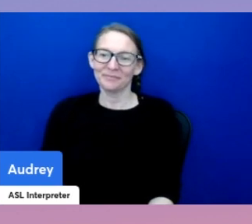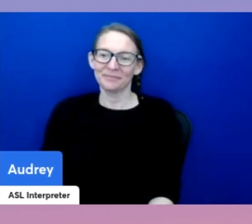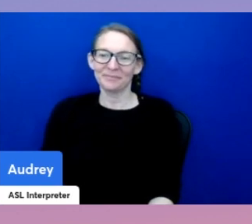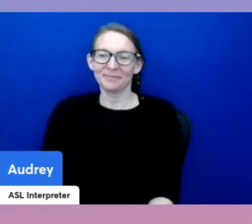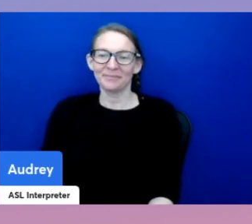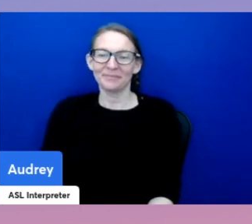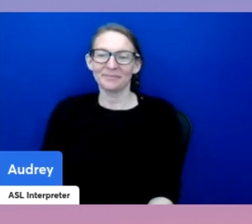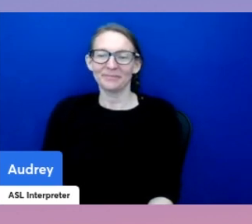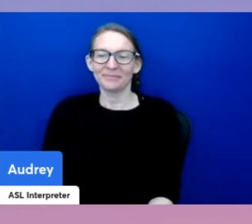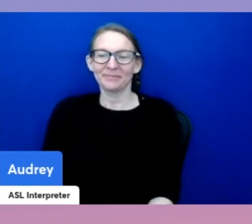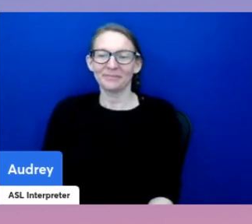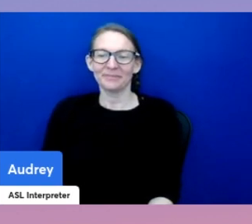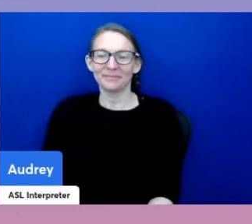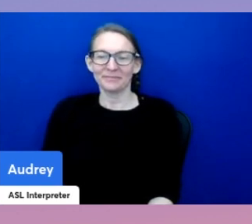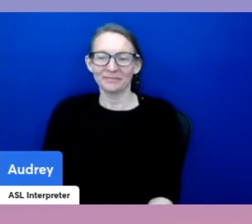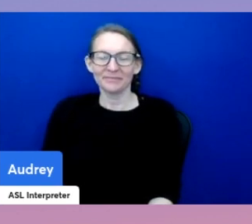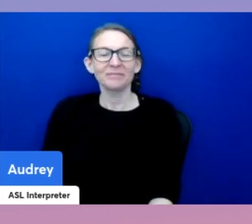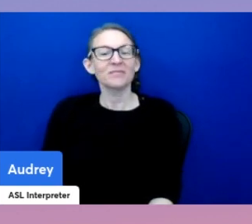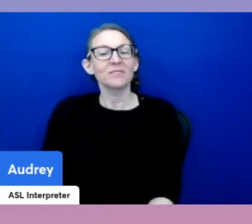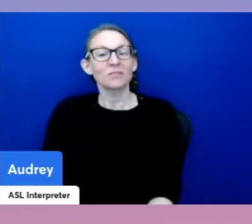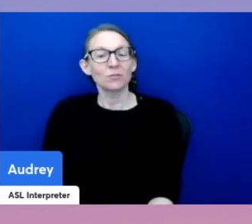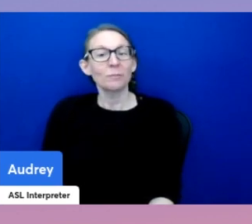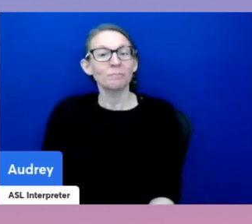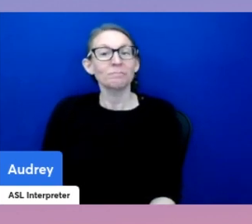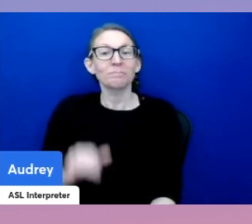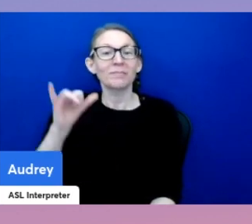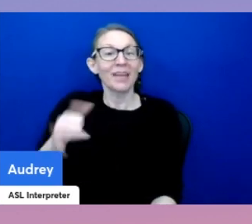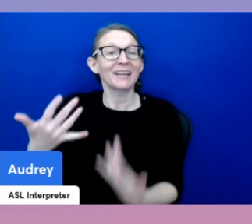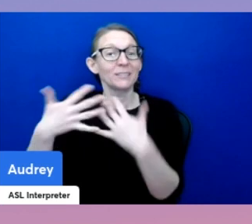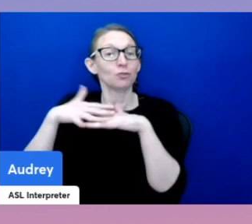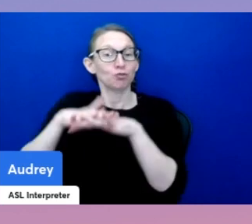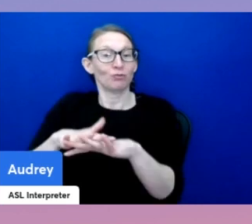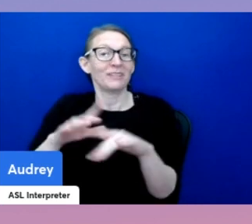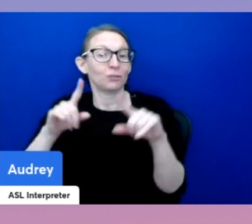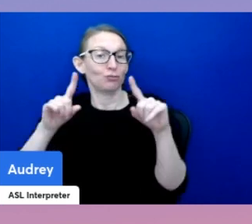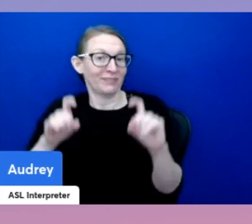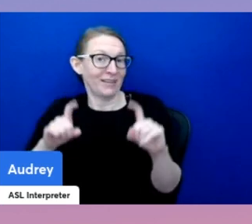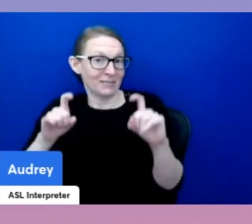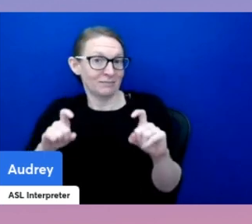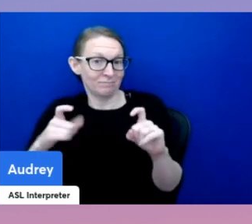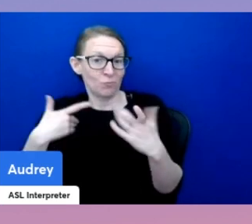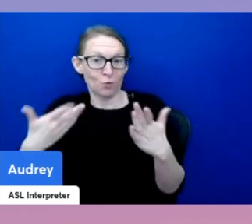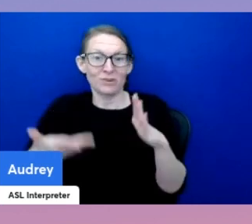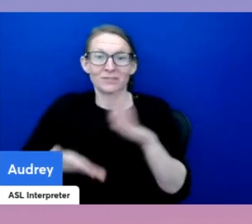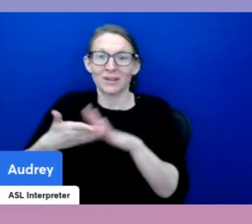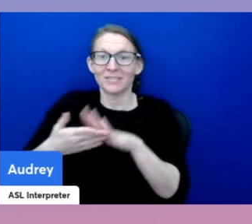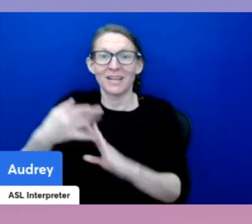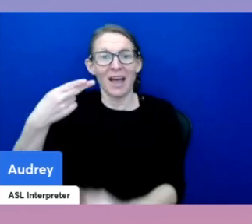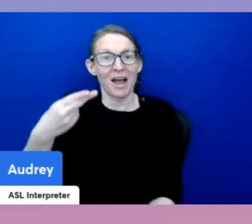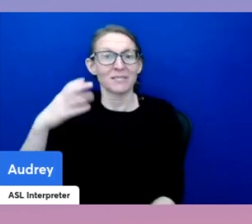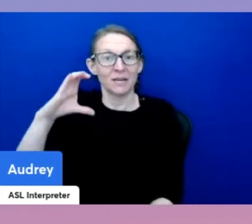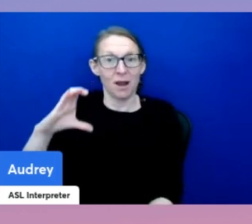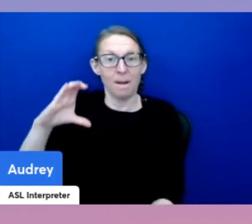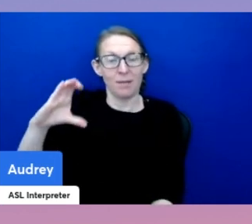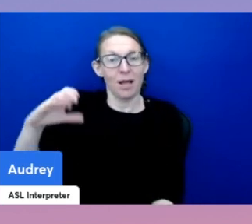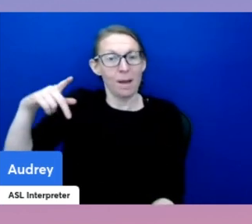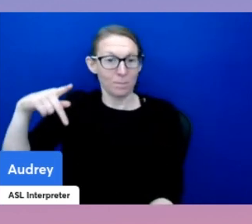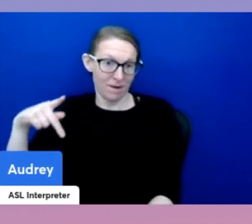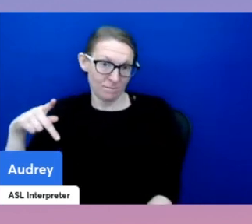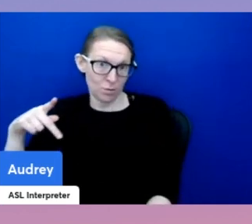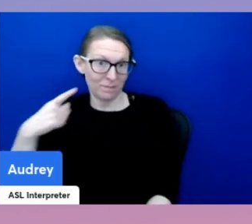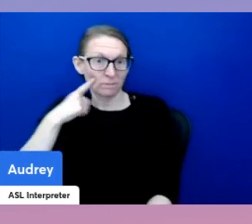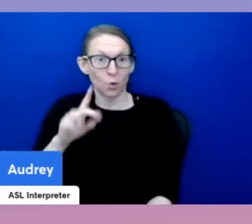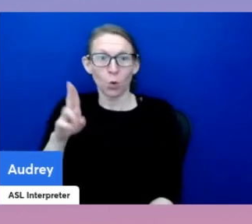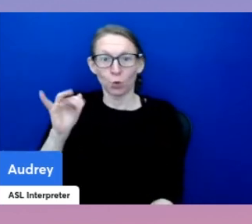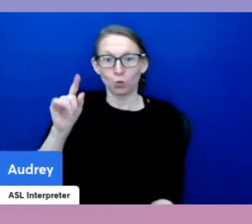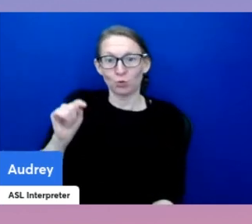So for the integration tests, actually I will test in HashiCorp Platform, but for the unit tests, I will test in